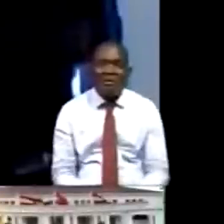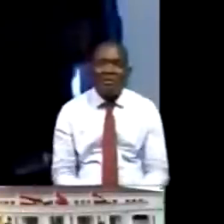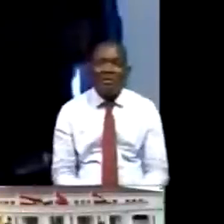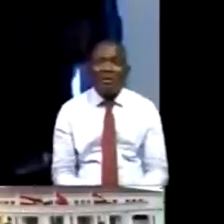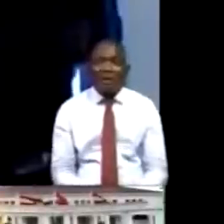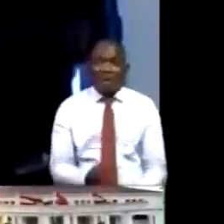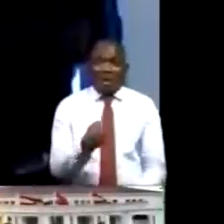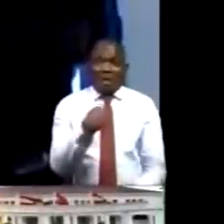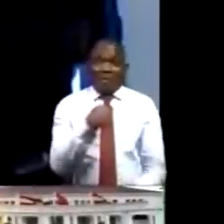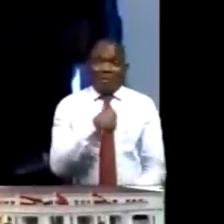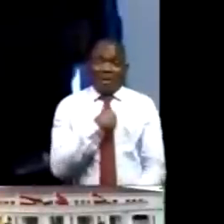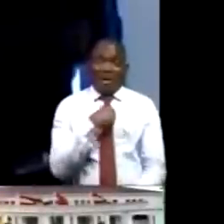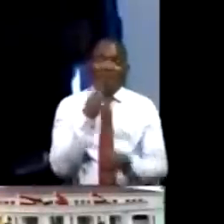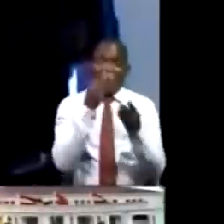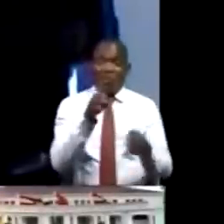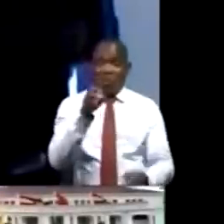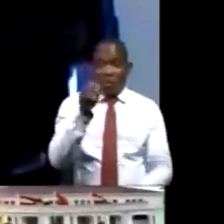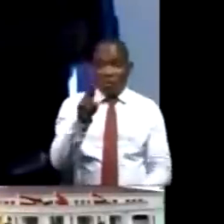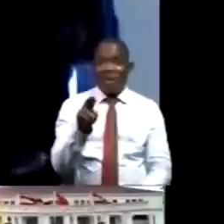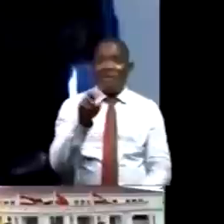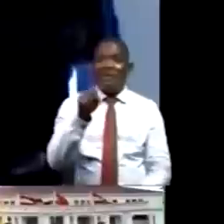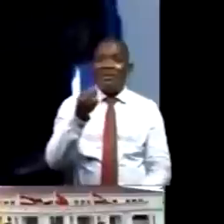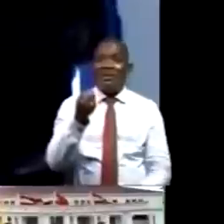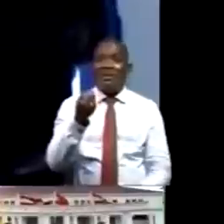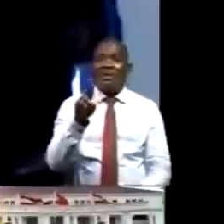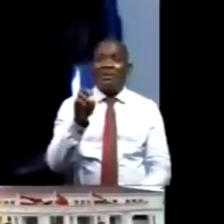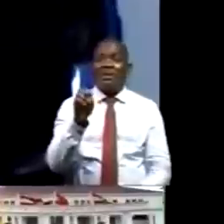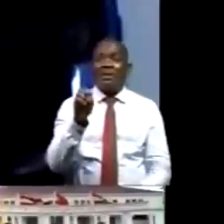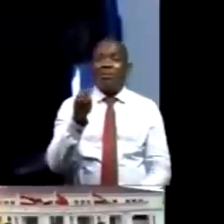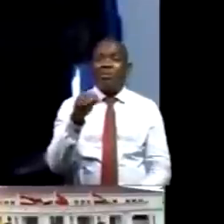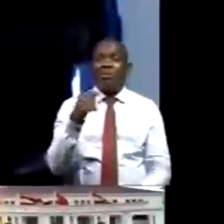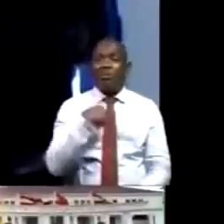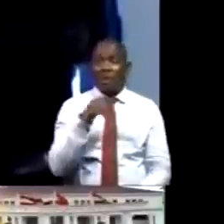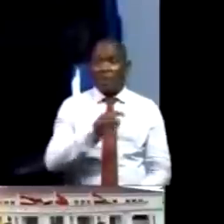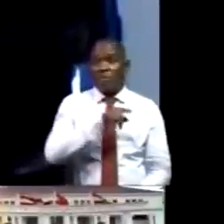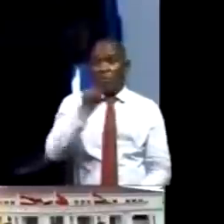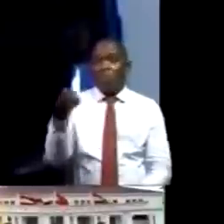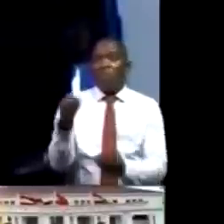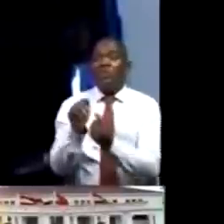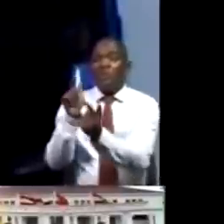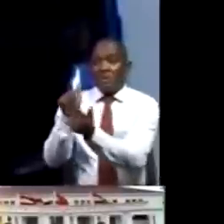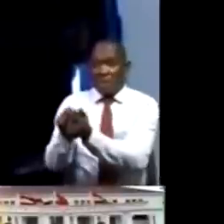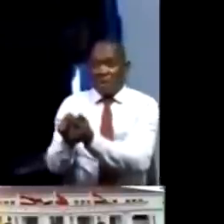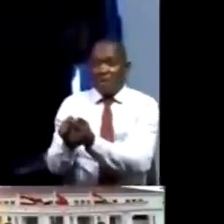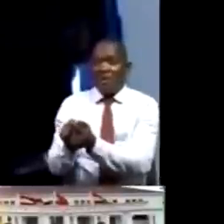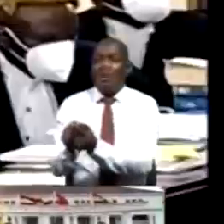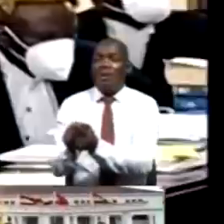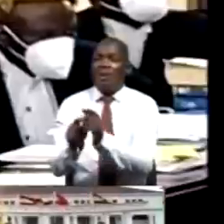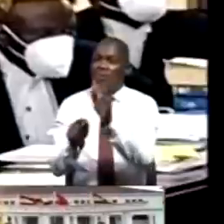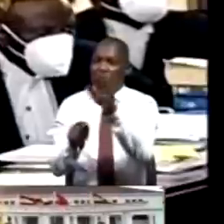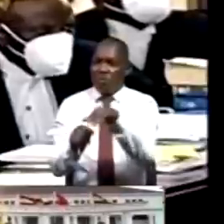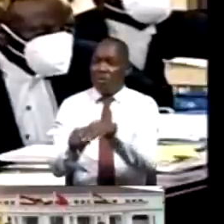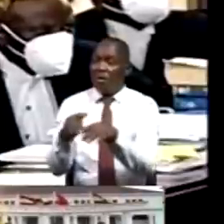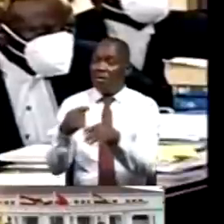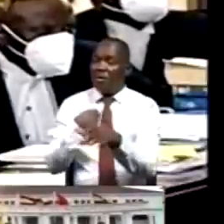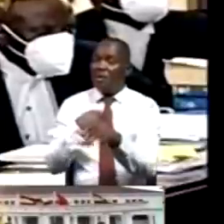I informed Dr. Sribwopap that I was going to see the commissioner. Mr. Mettle-Nunoo.